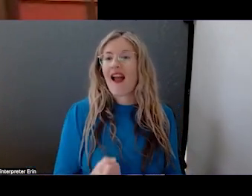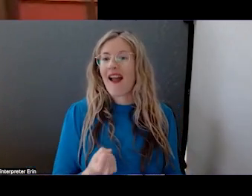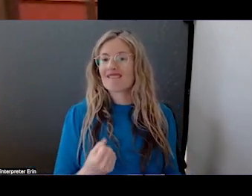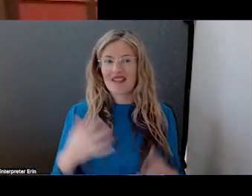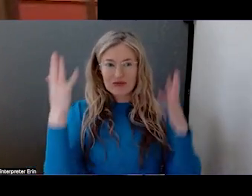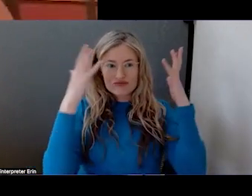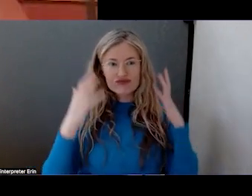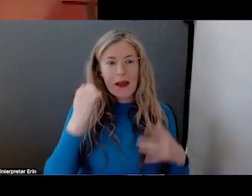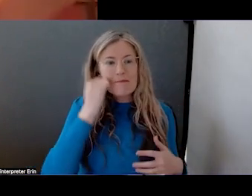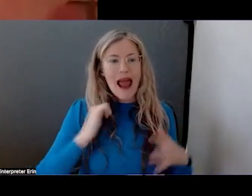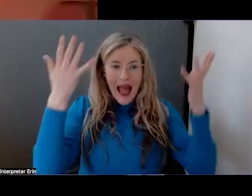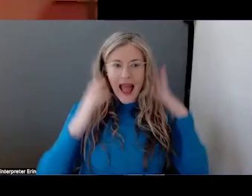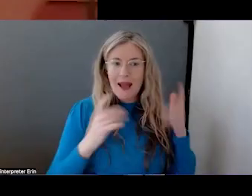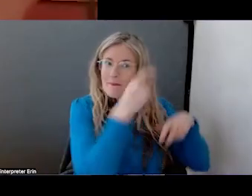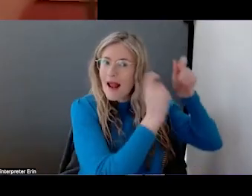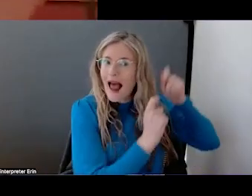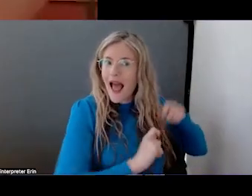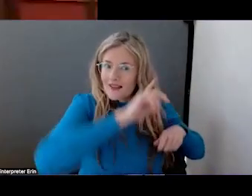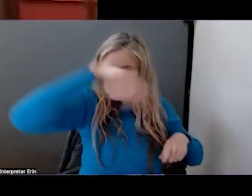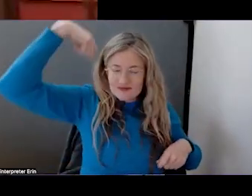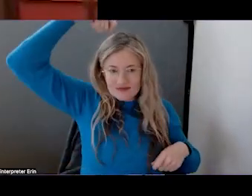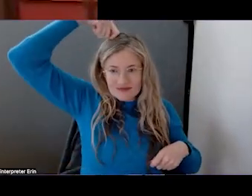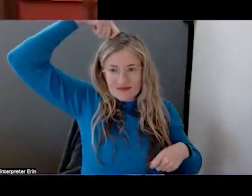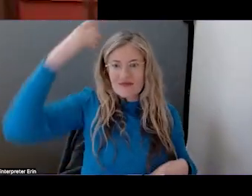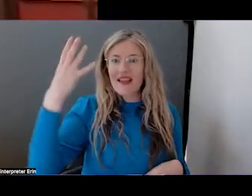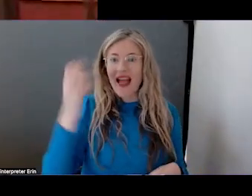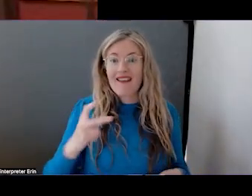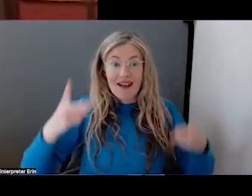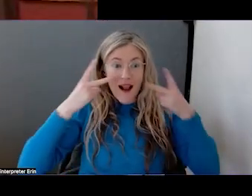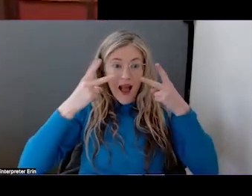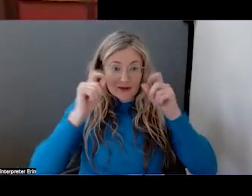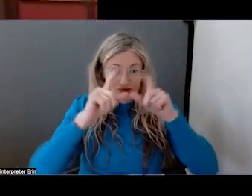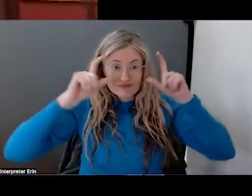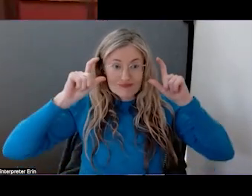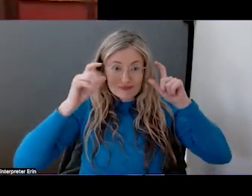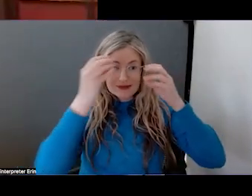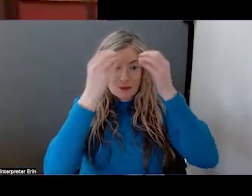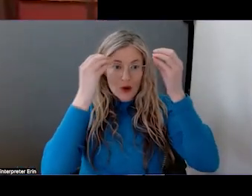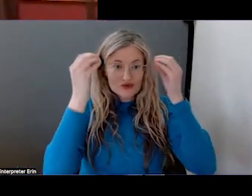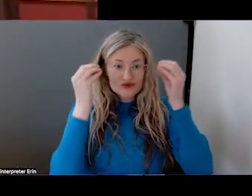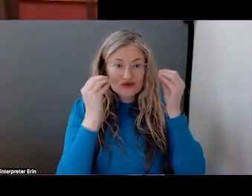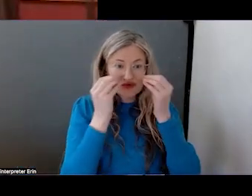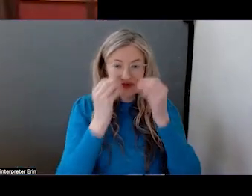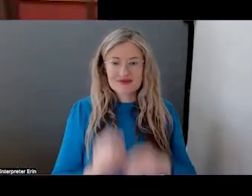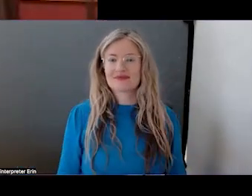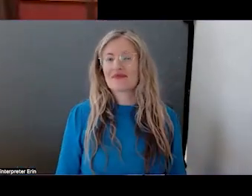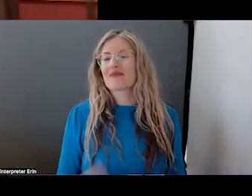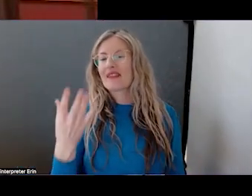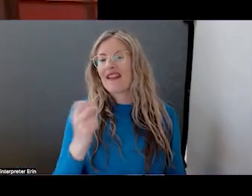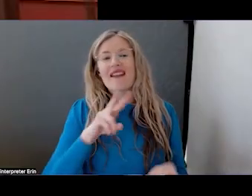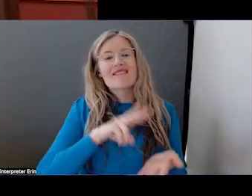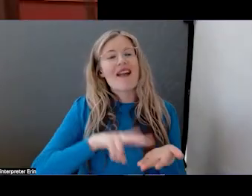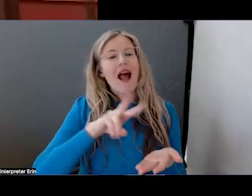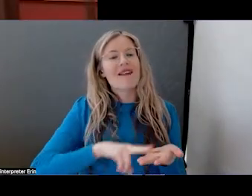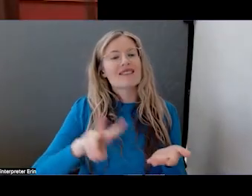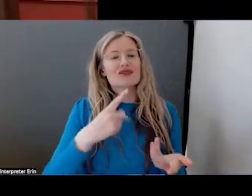head, and I have very big Dalmatian spot glasses on today. I have a velvet burgundy vest, and then I'm in a